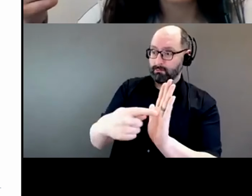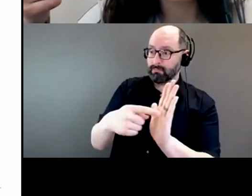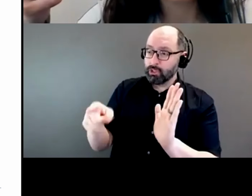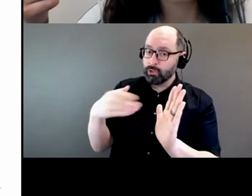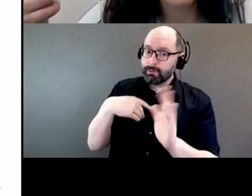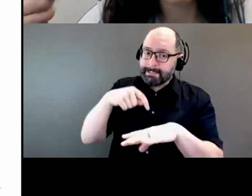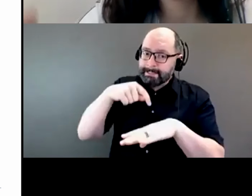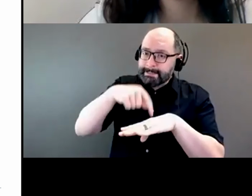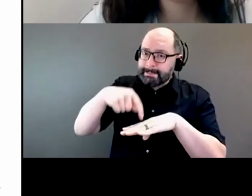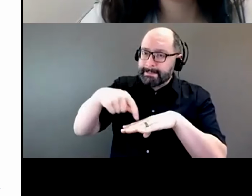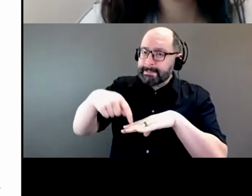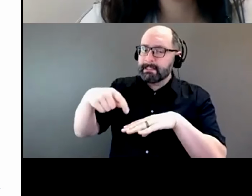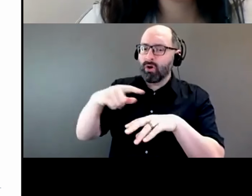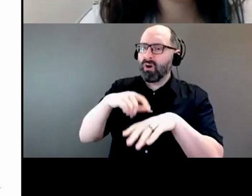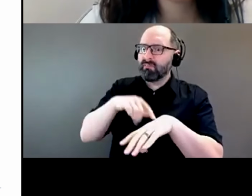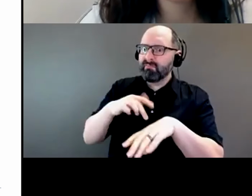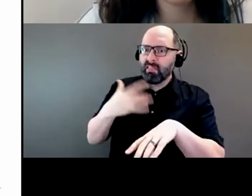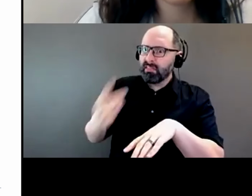Are you feeling numb?